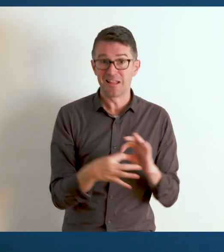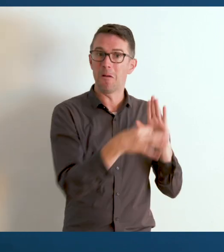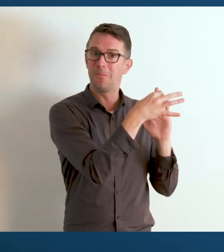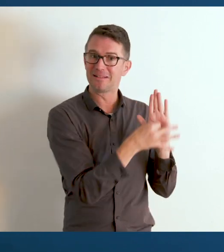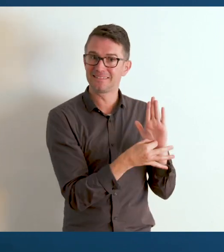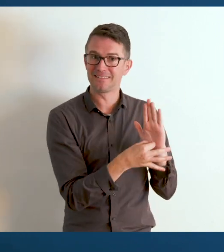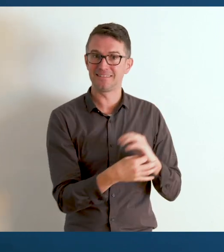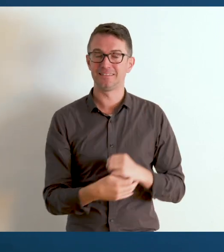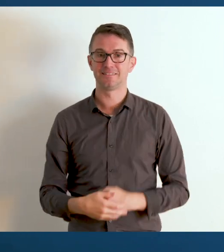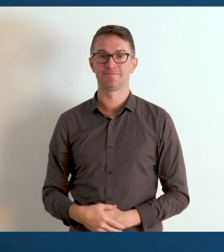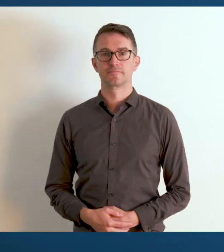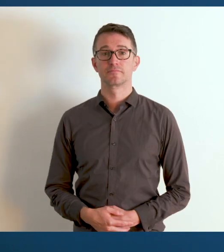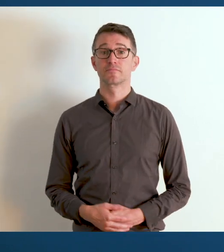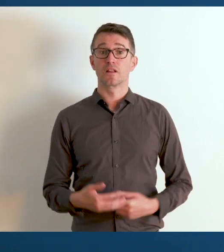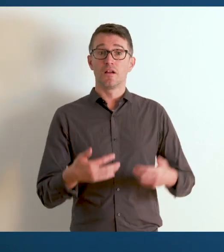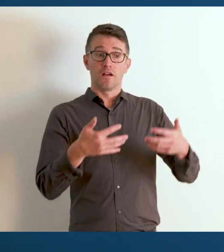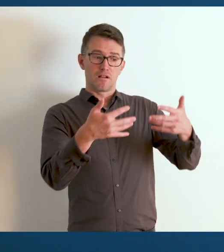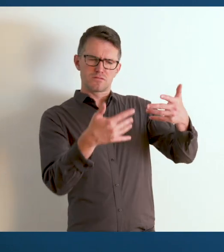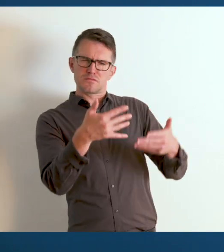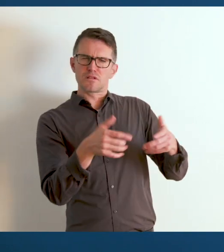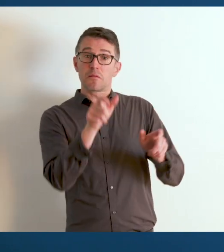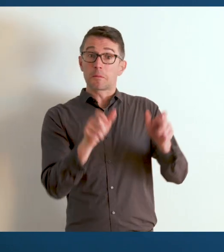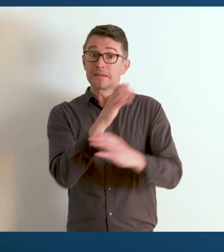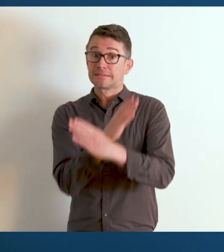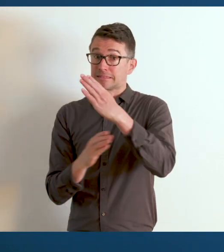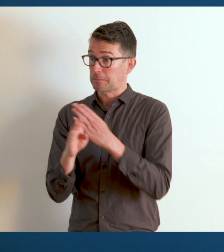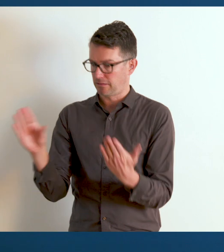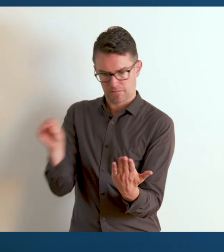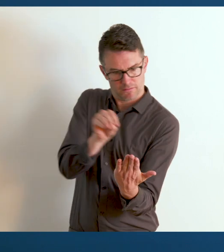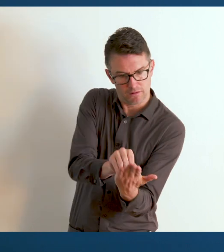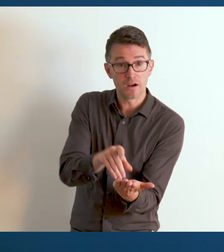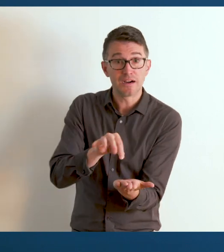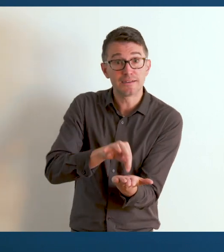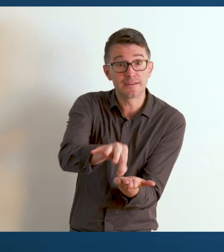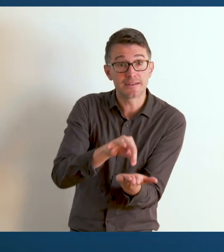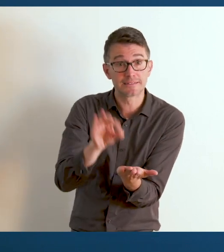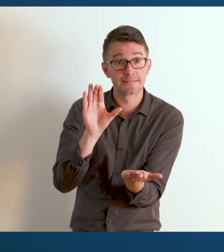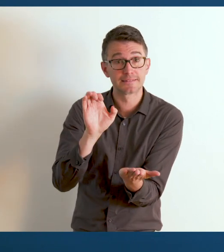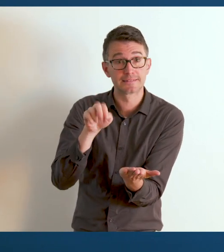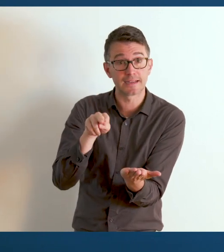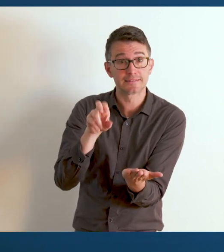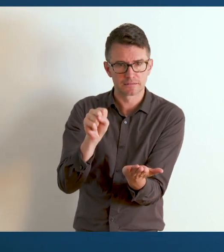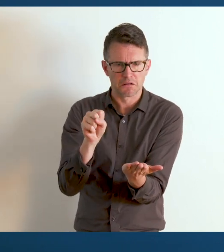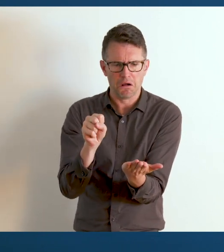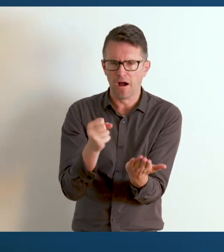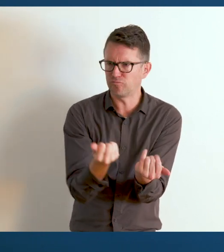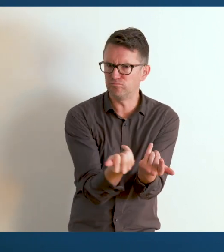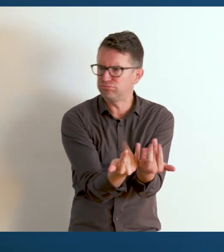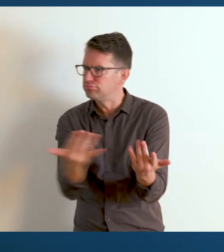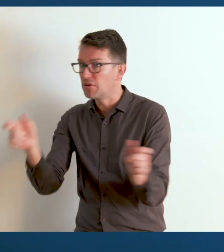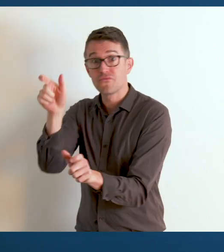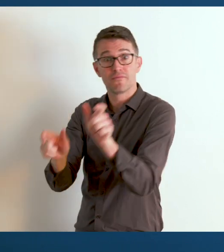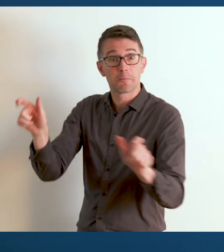they have. The number of persons with disabilities identified in a census is usually large